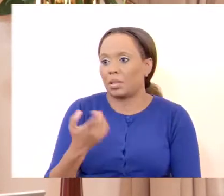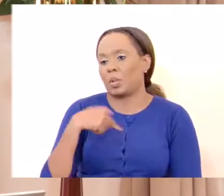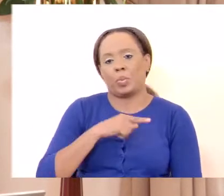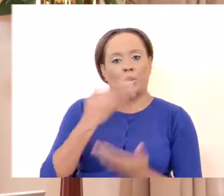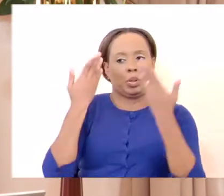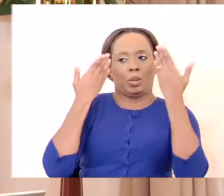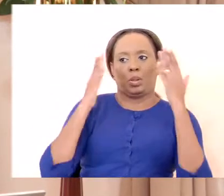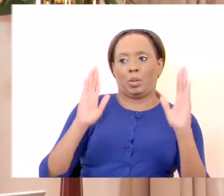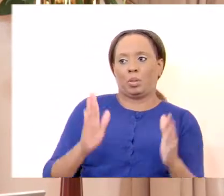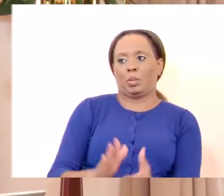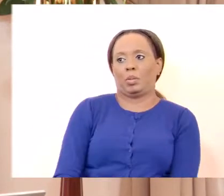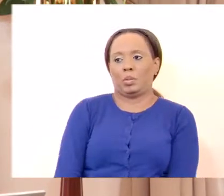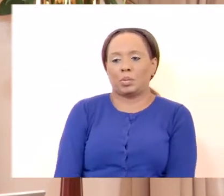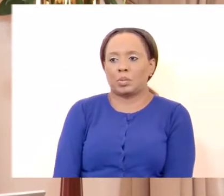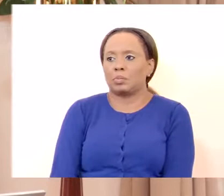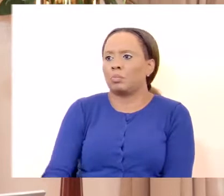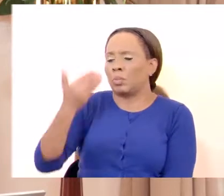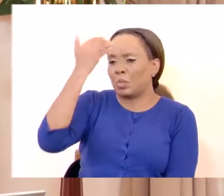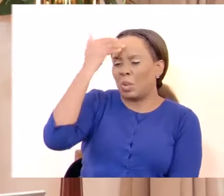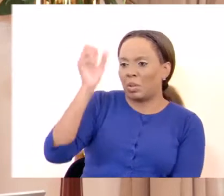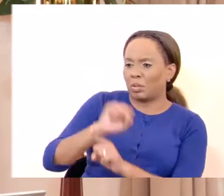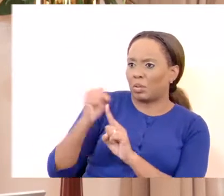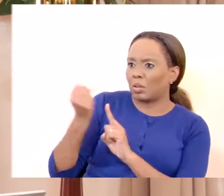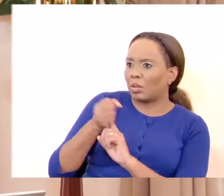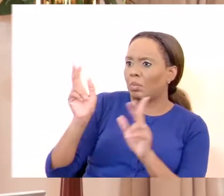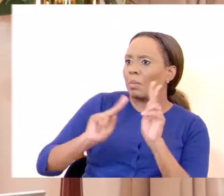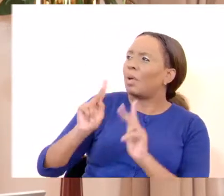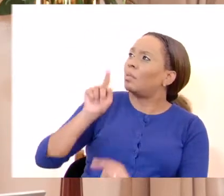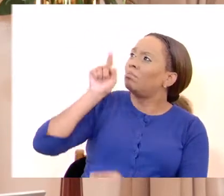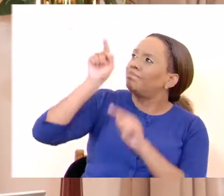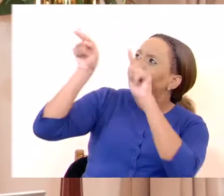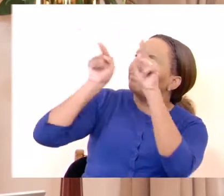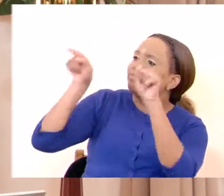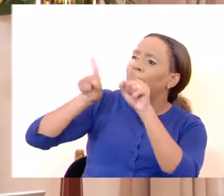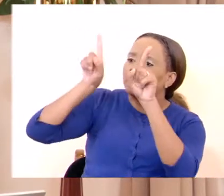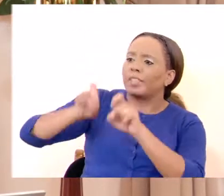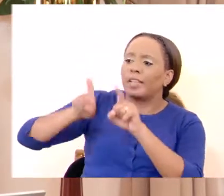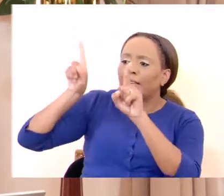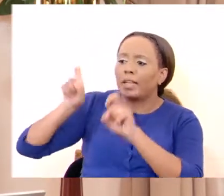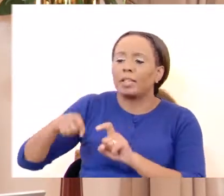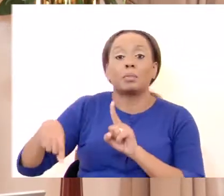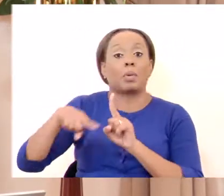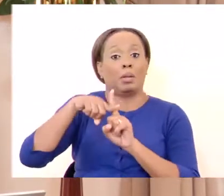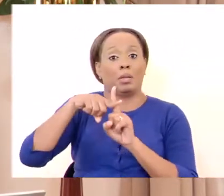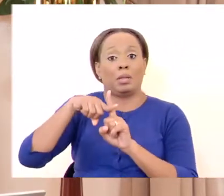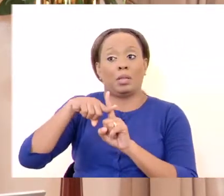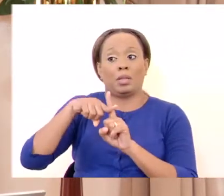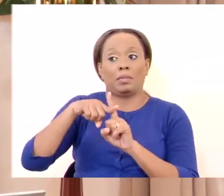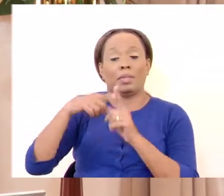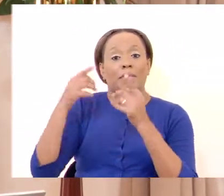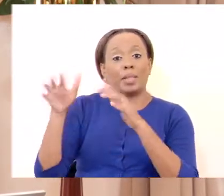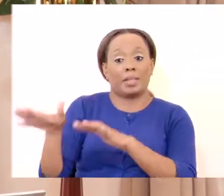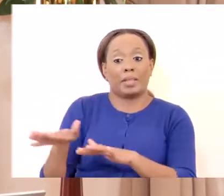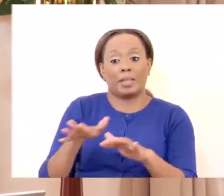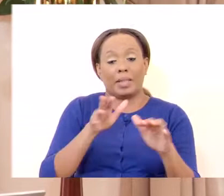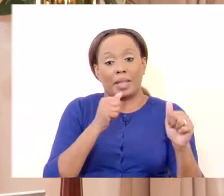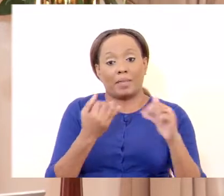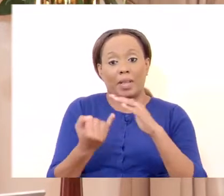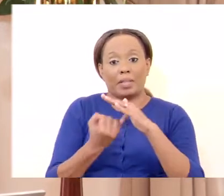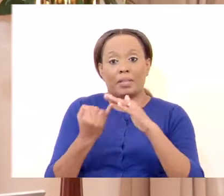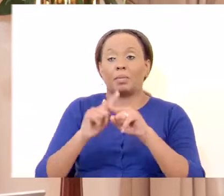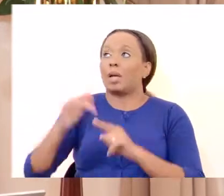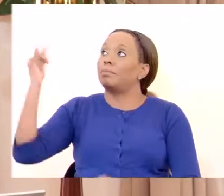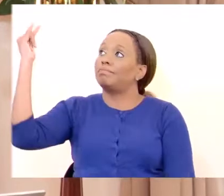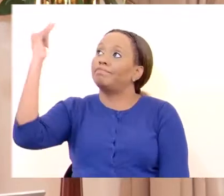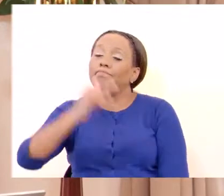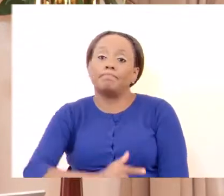We have had situations where persons were tested abroad, had a positive test, were discharged from isolation, but they came to Barbados and they